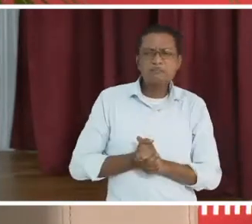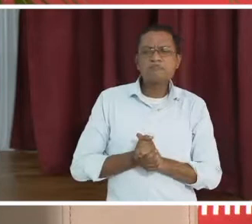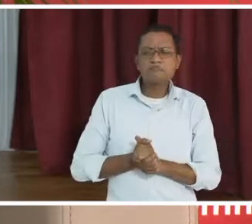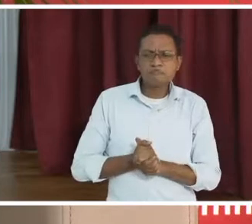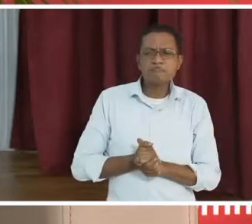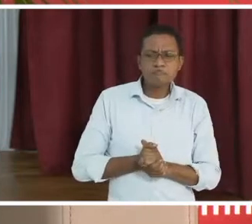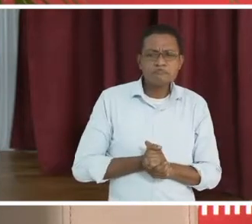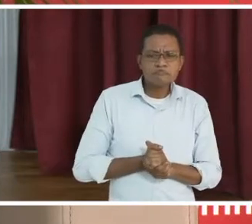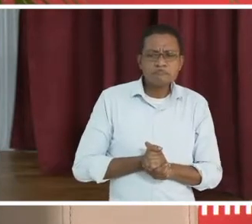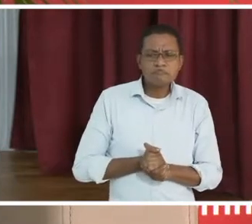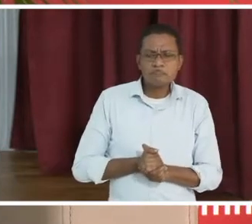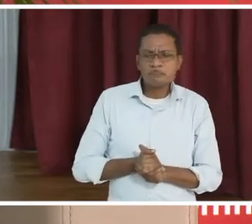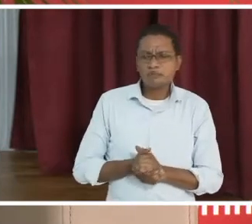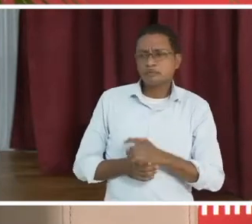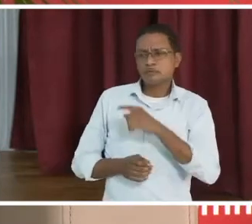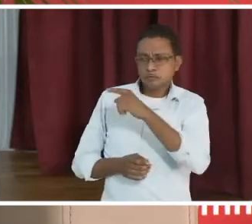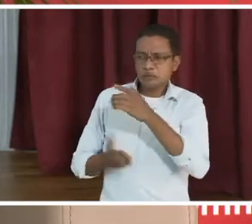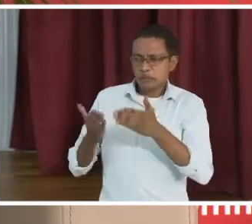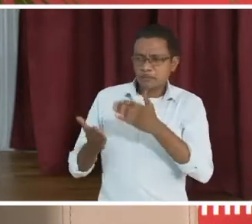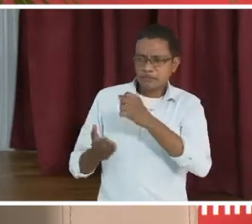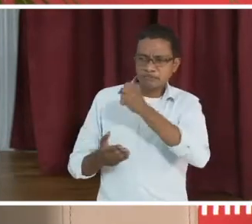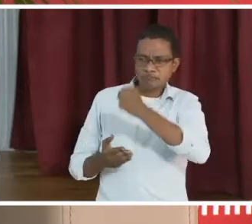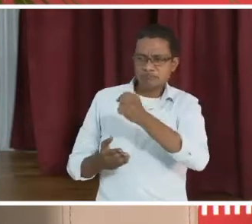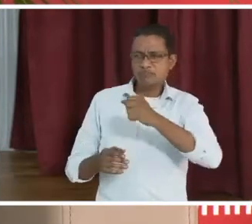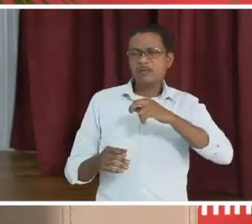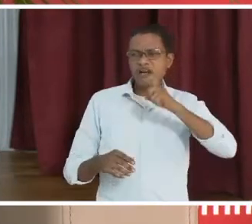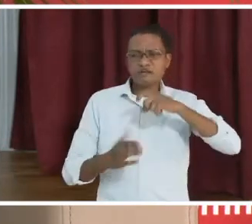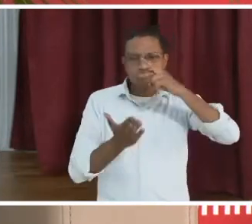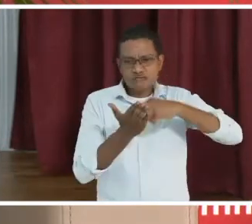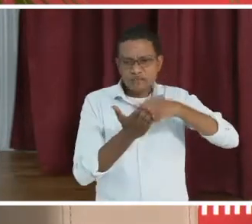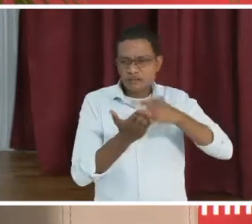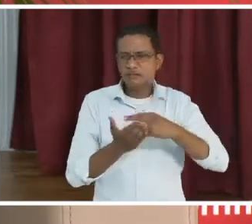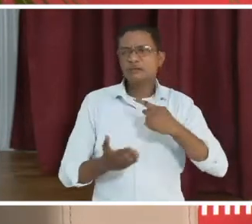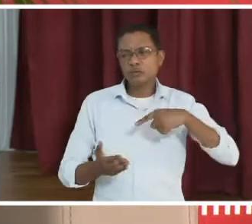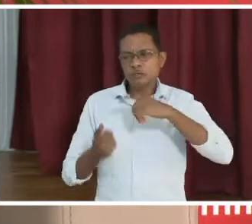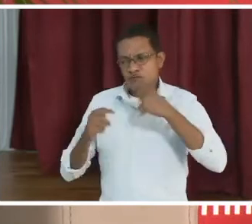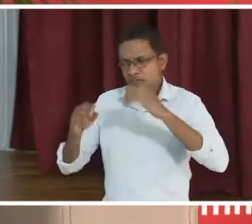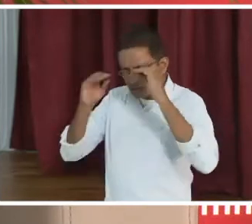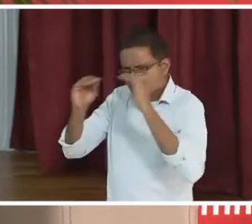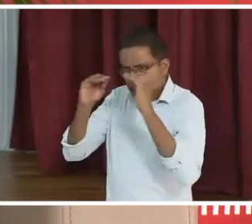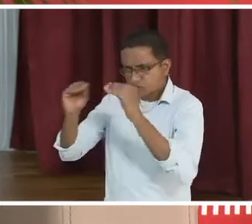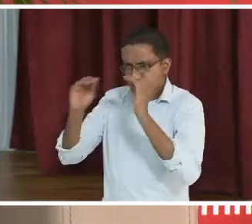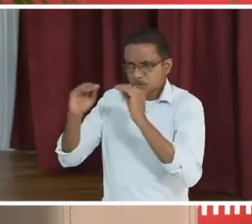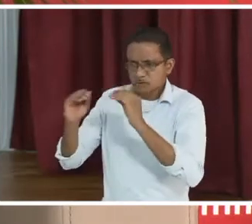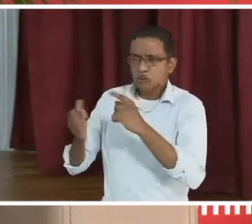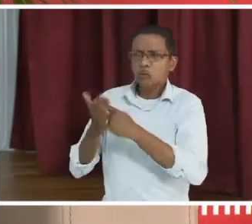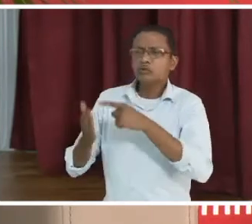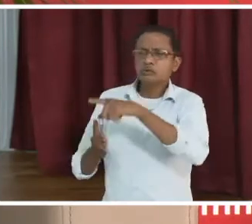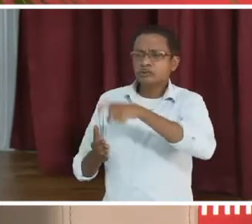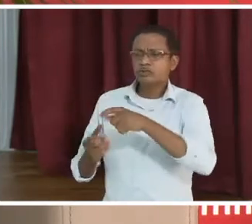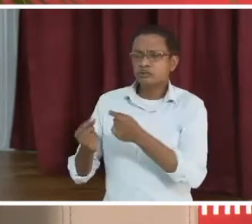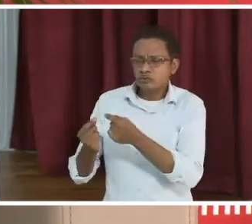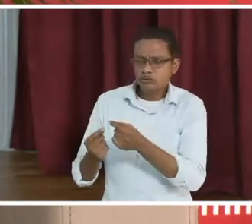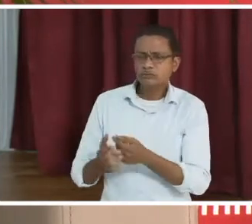you in that position of rental. With us, we try to prepare you, so we educate you as to what you need to do. So